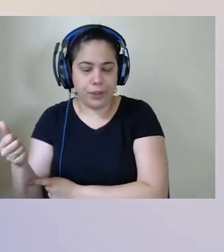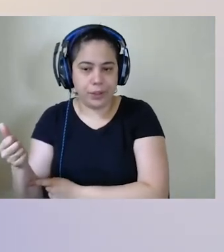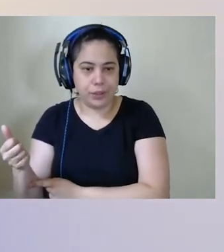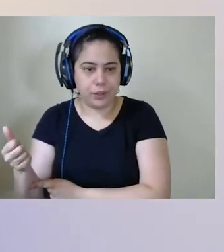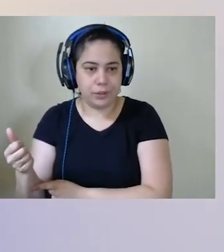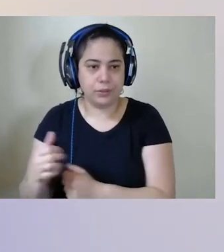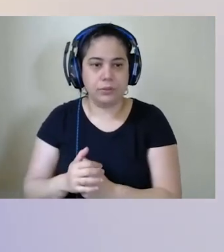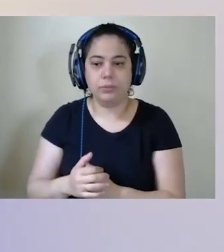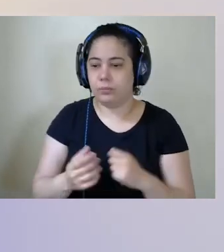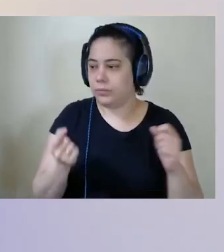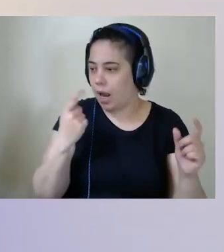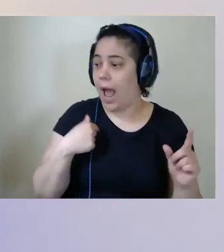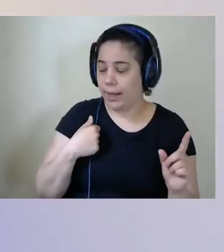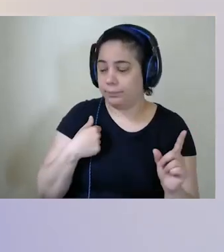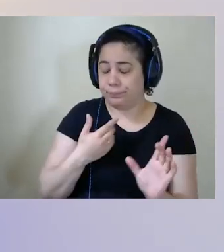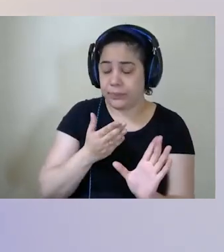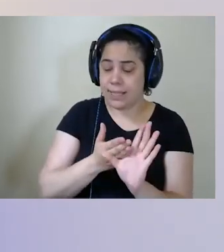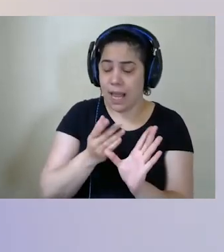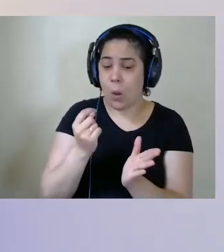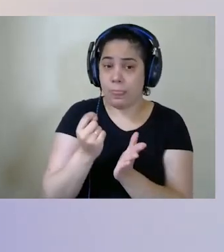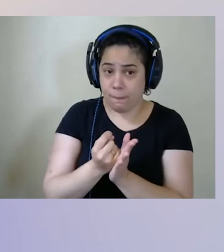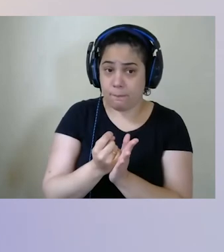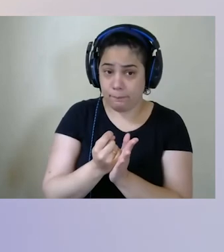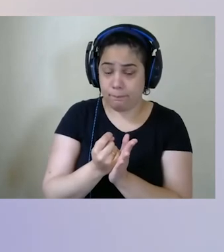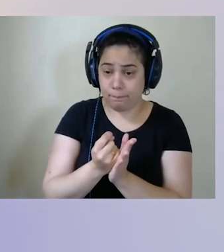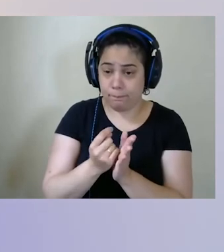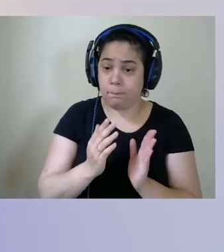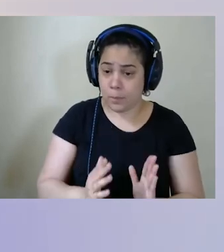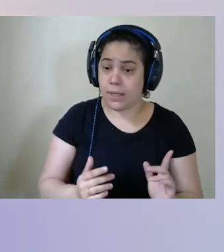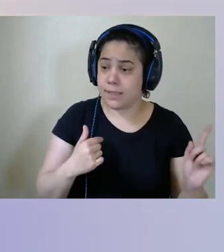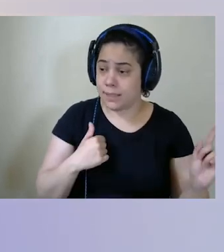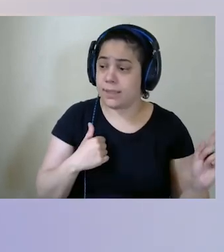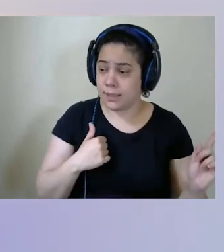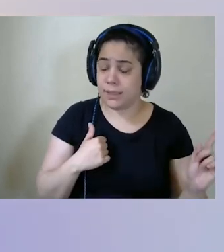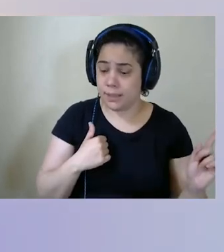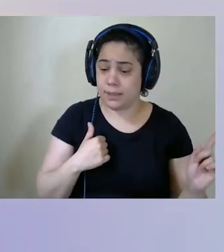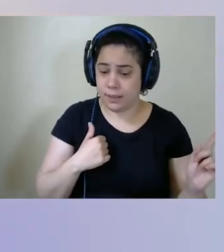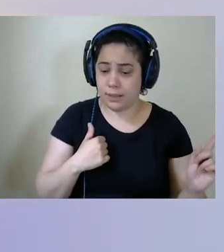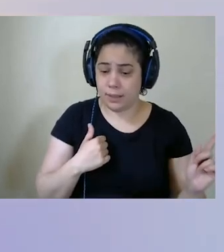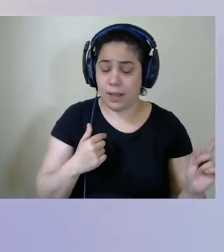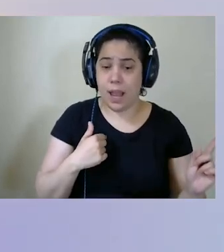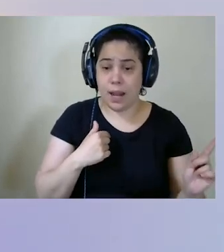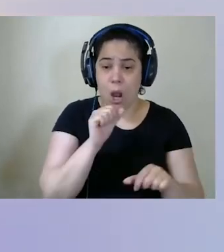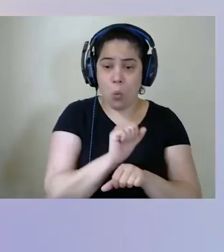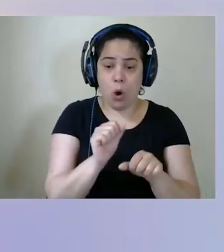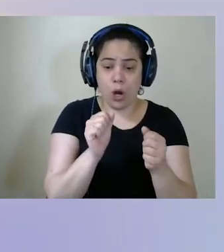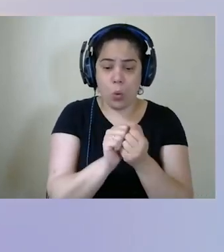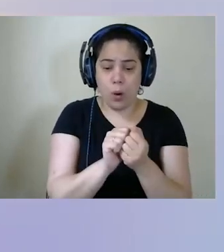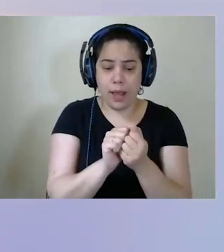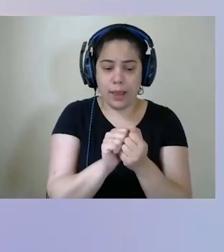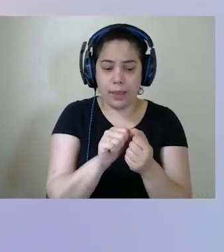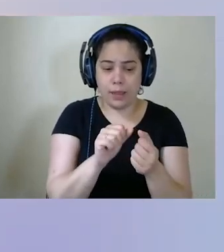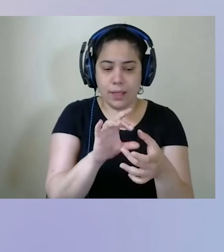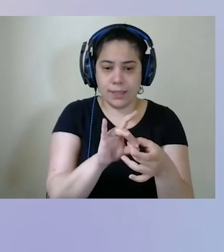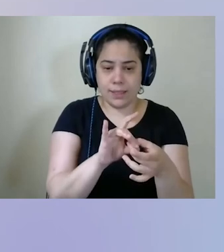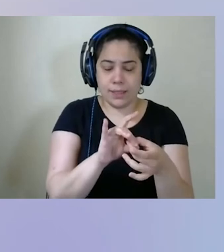am a psychotherapist. What I'm interested in, and I've worked with attachment disruption and developmental